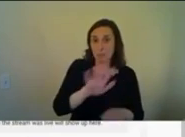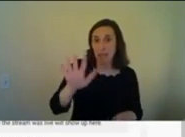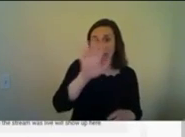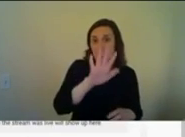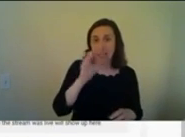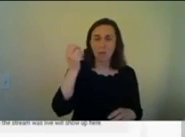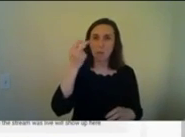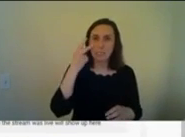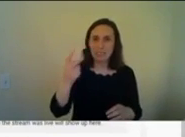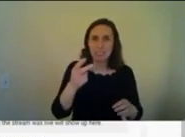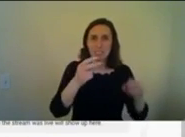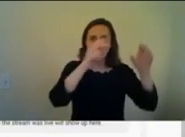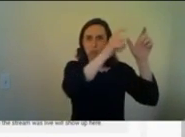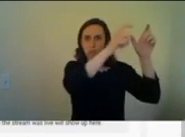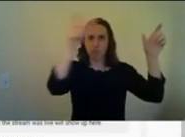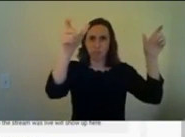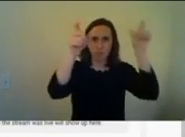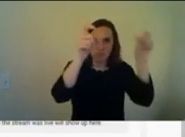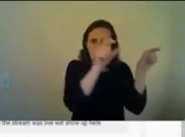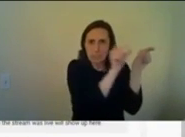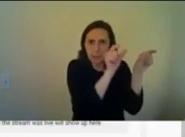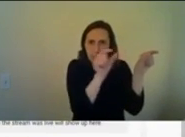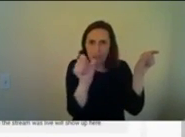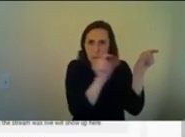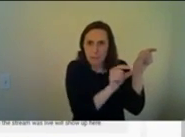pieces. So if I